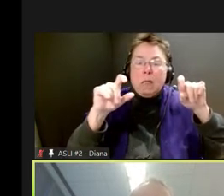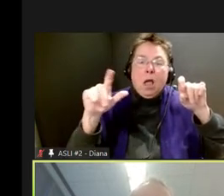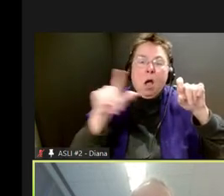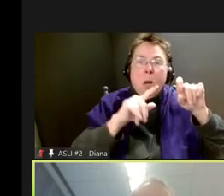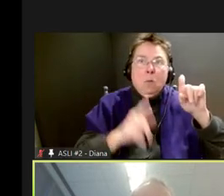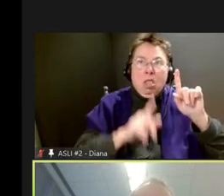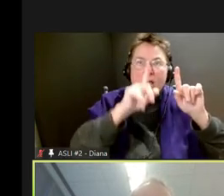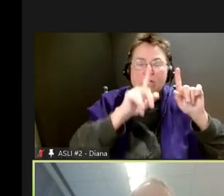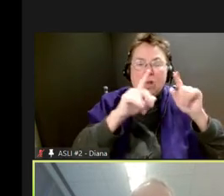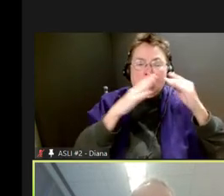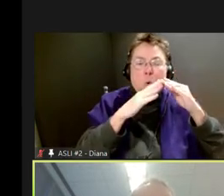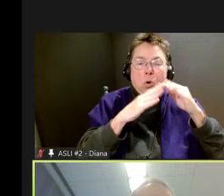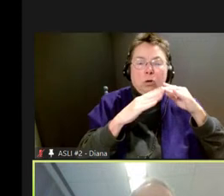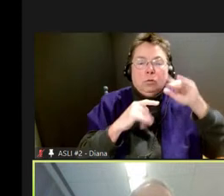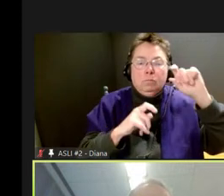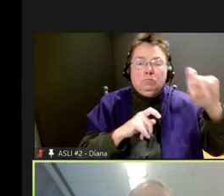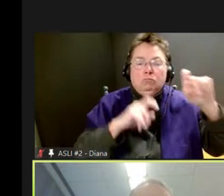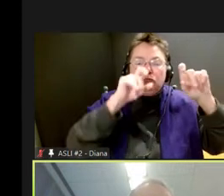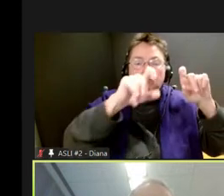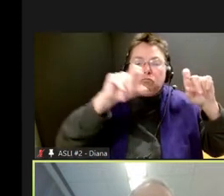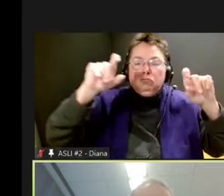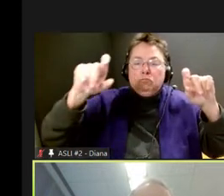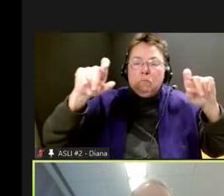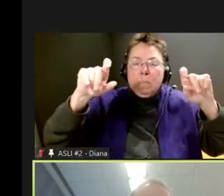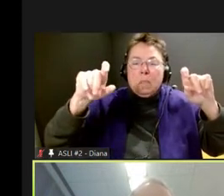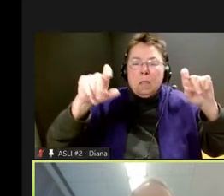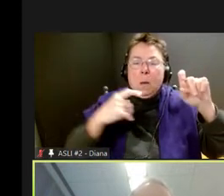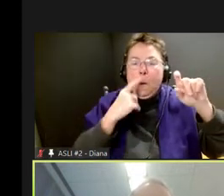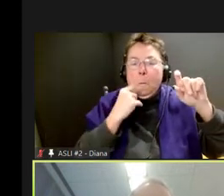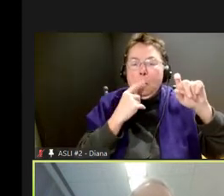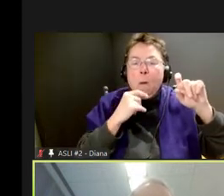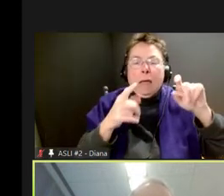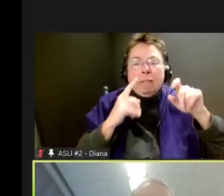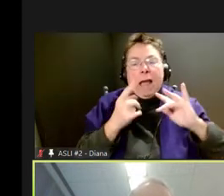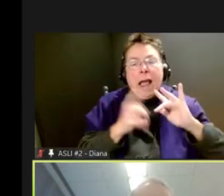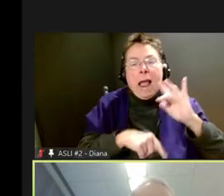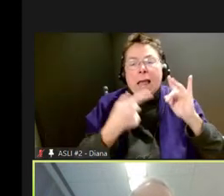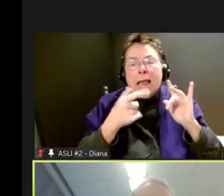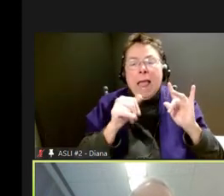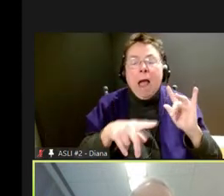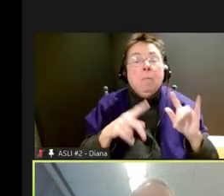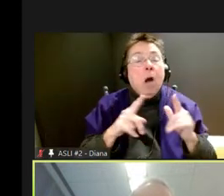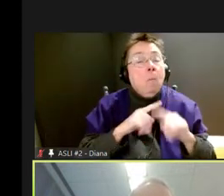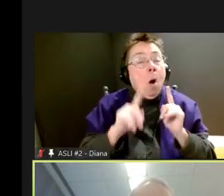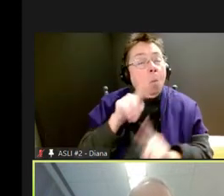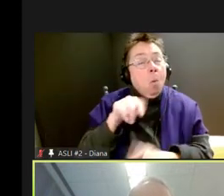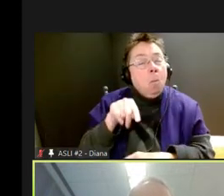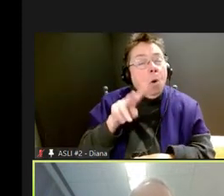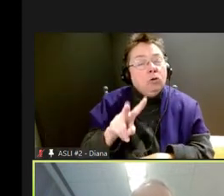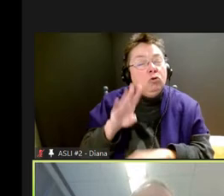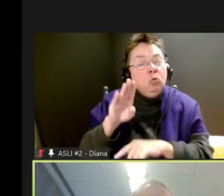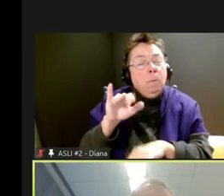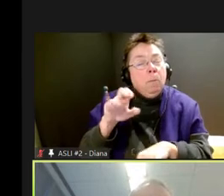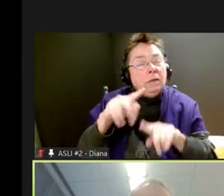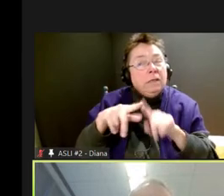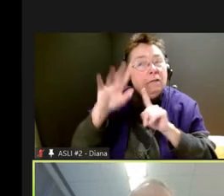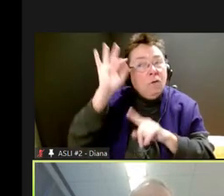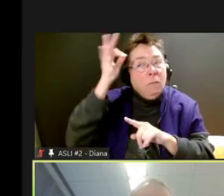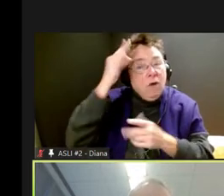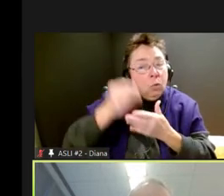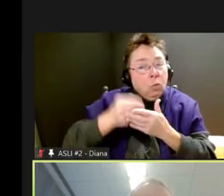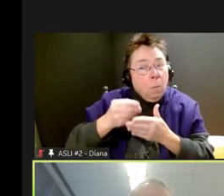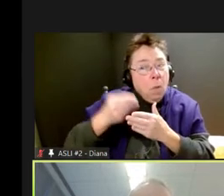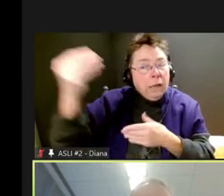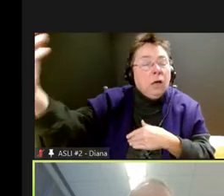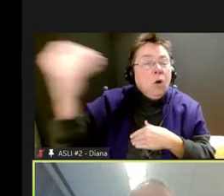upper left-hand corner of each set of bar charts. Again, the $1.2 billion of federal relief funding will be used